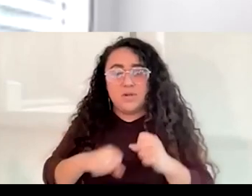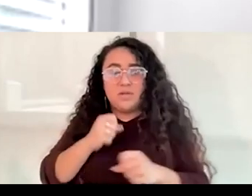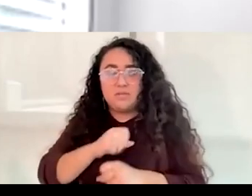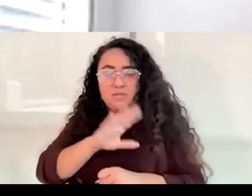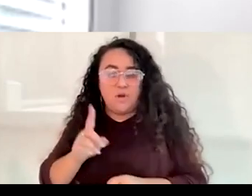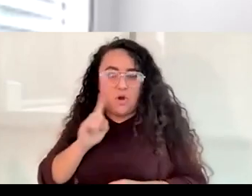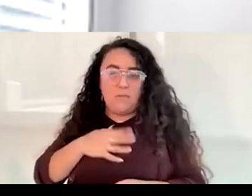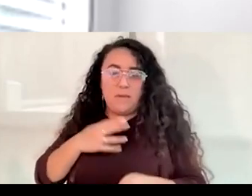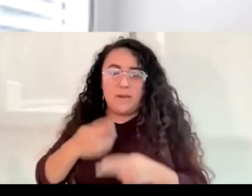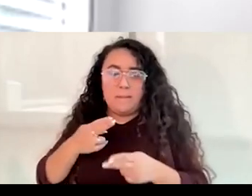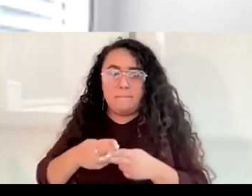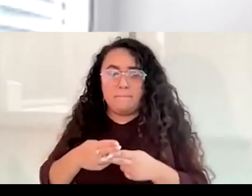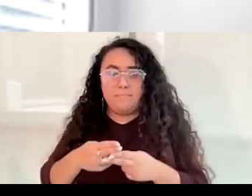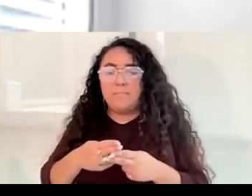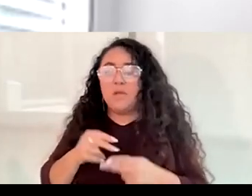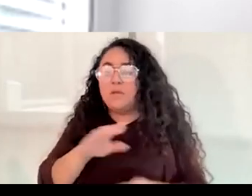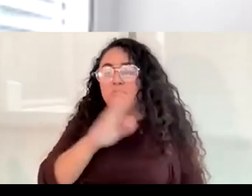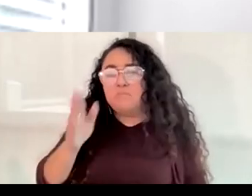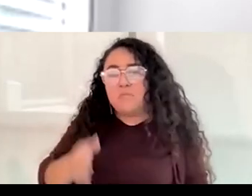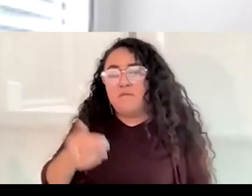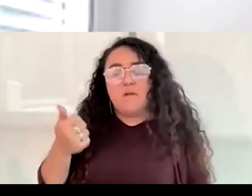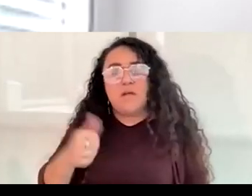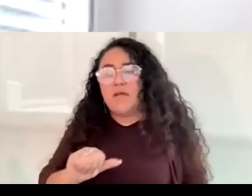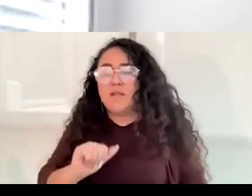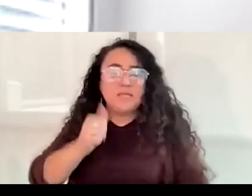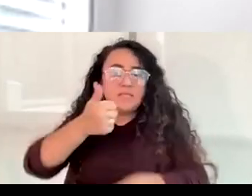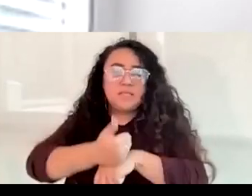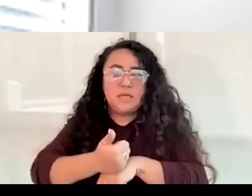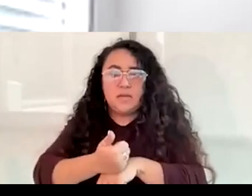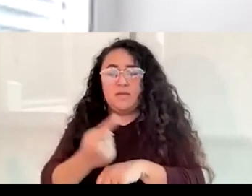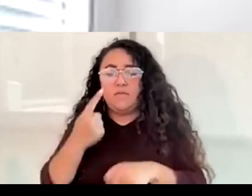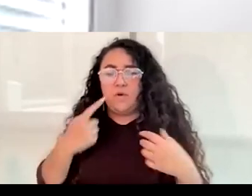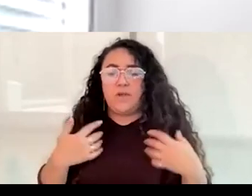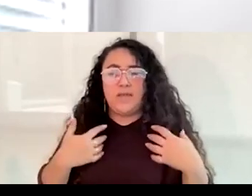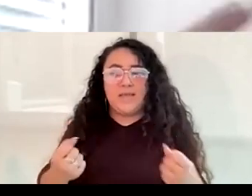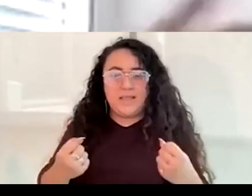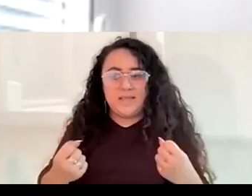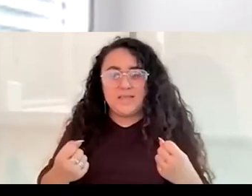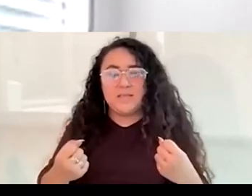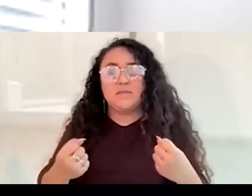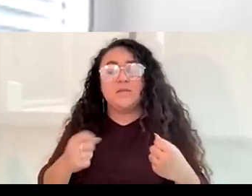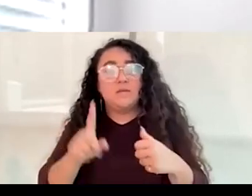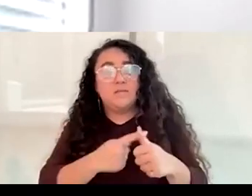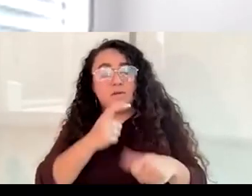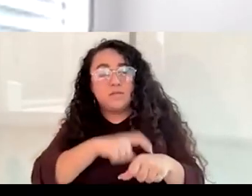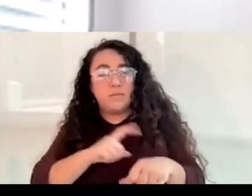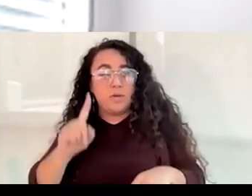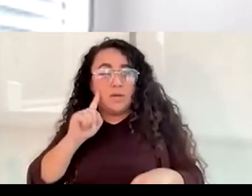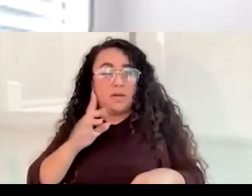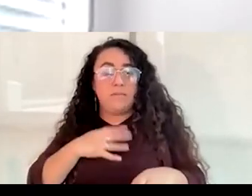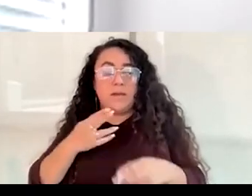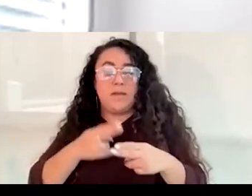name. There had never been anything designed to bring healing to you. And then the first time you hear my name is